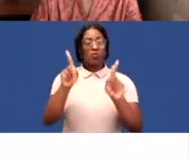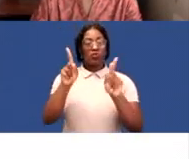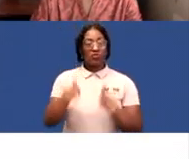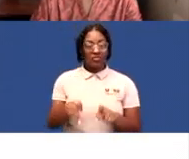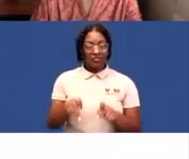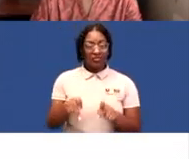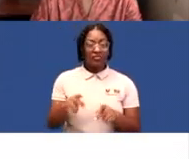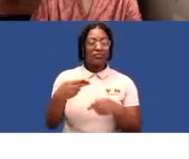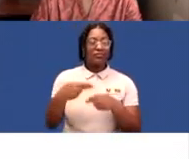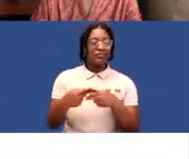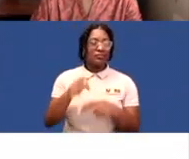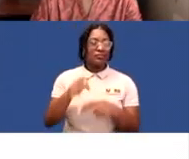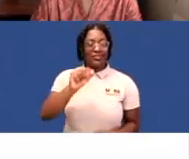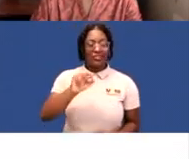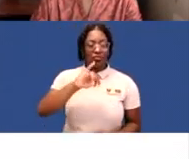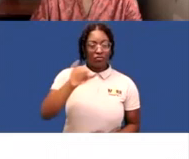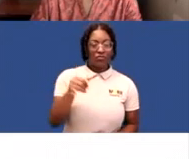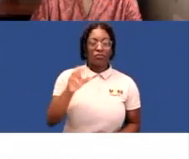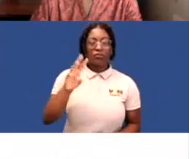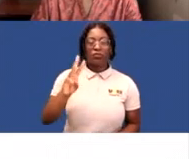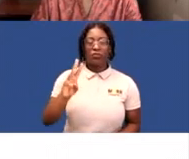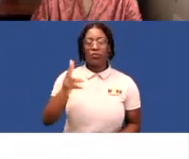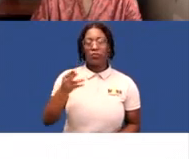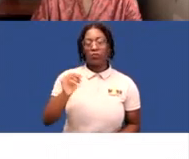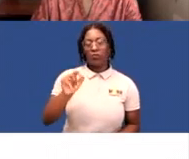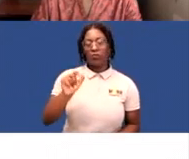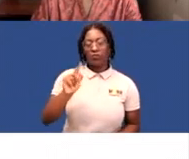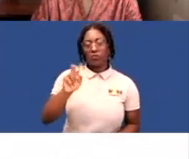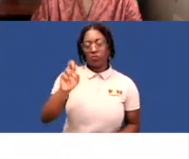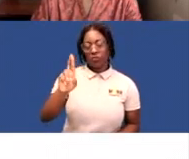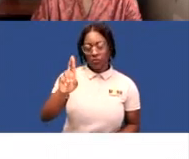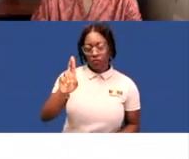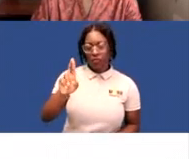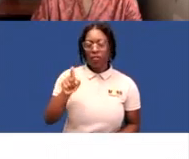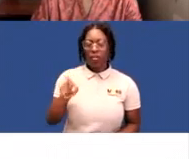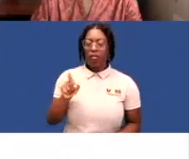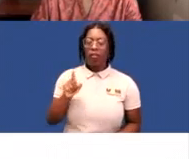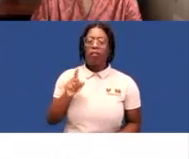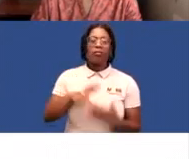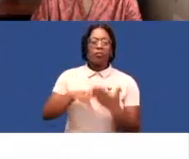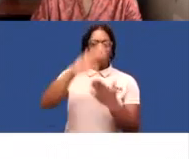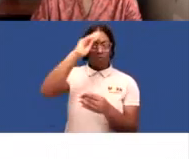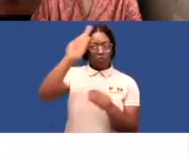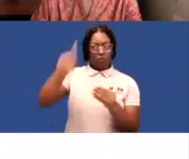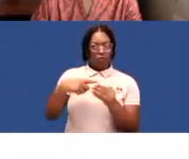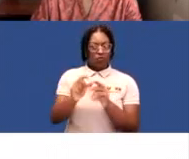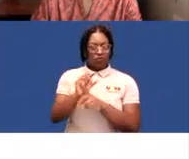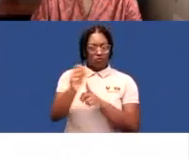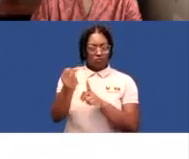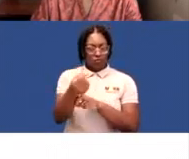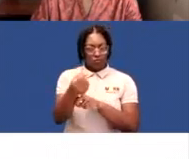confide in him. Upon hearing student testimony, TJ quickly reached out to other